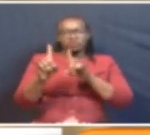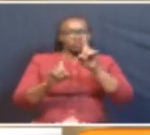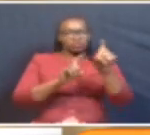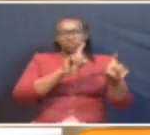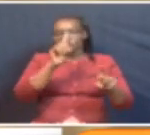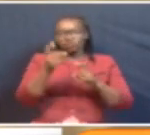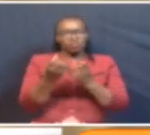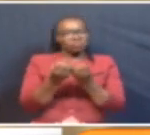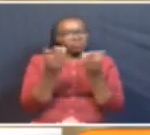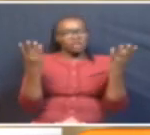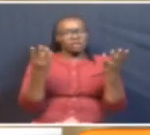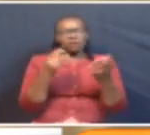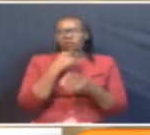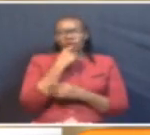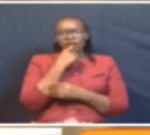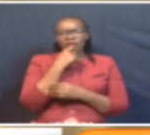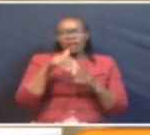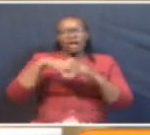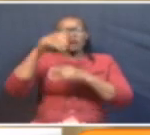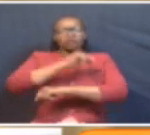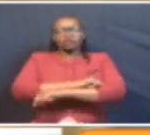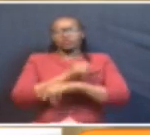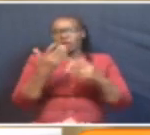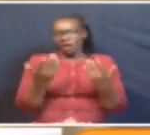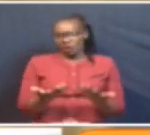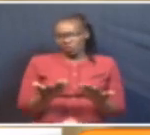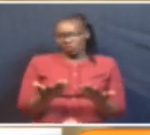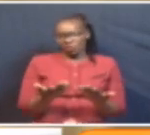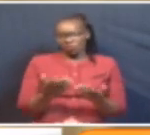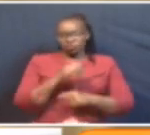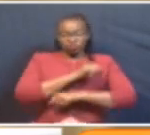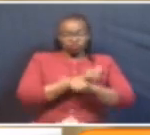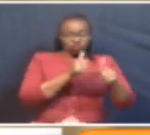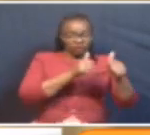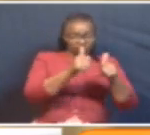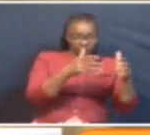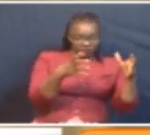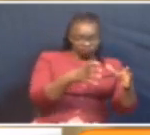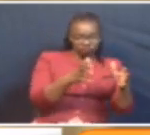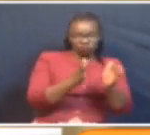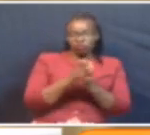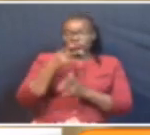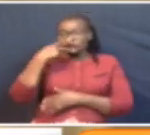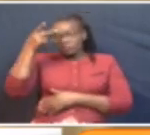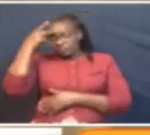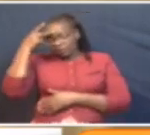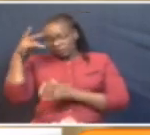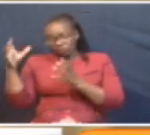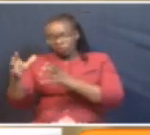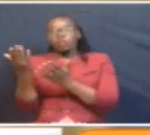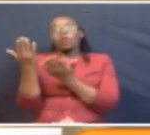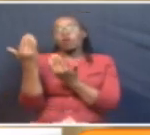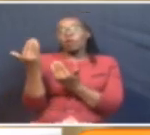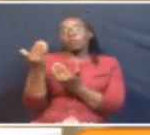vipi alitoka shuleni humu. Huku usimamizi wa shule na wazazi wakiona tumaini moja tu ya kwamba